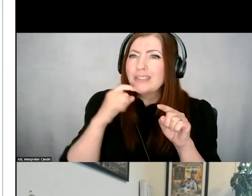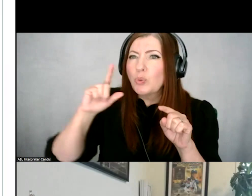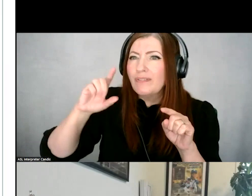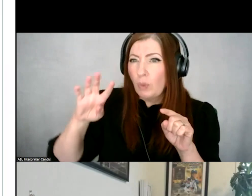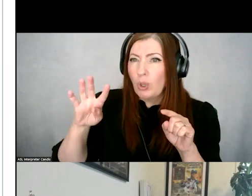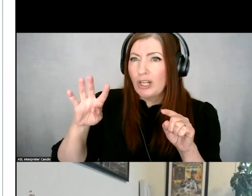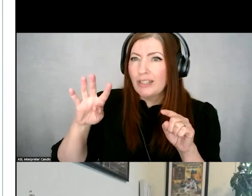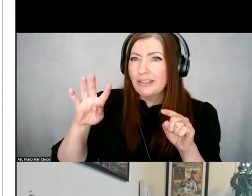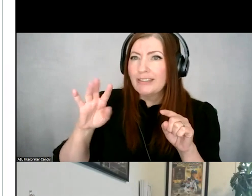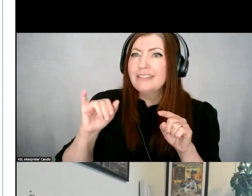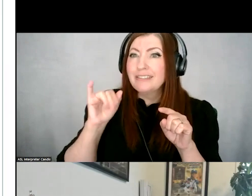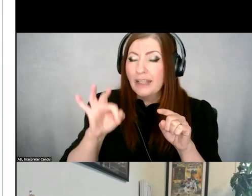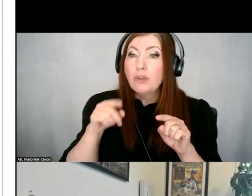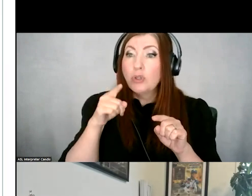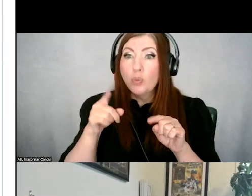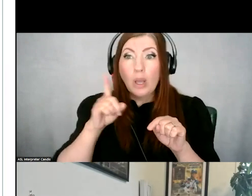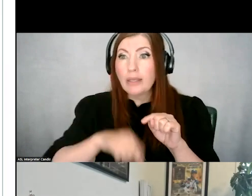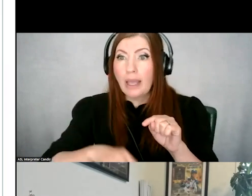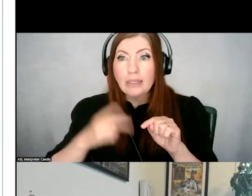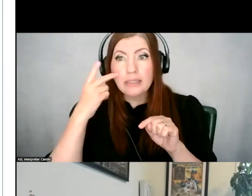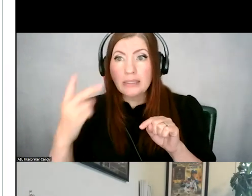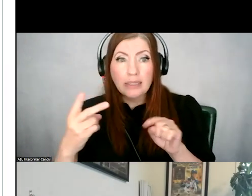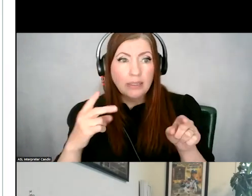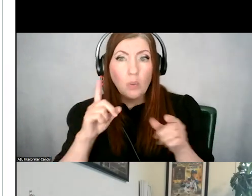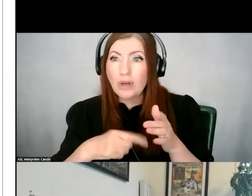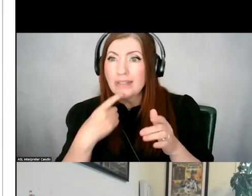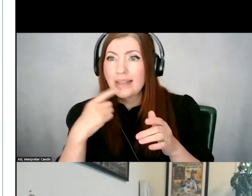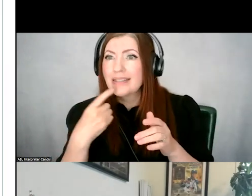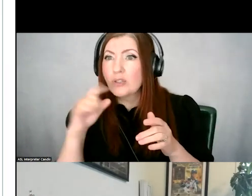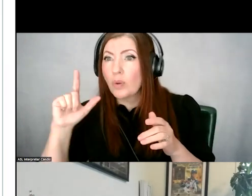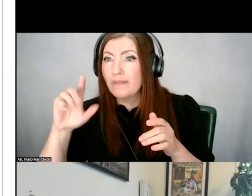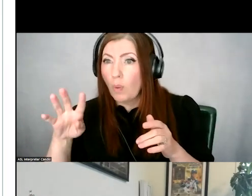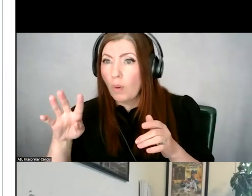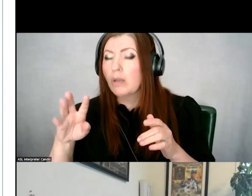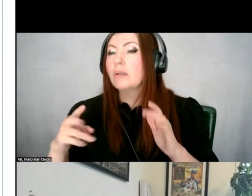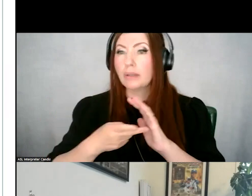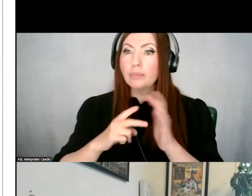24. If you can't see what it says 24, which means that